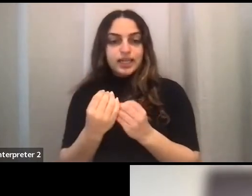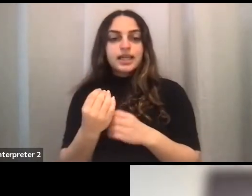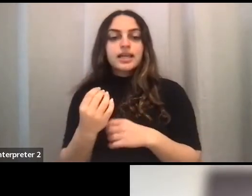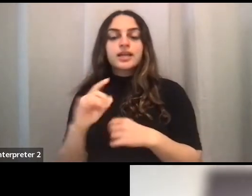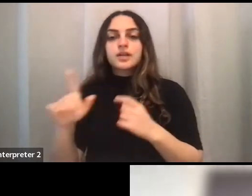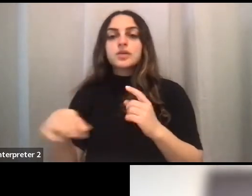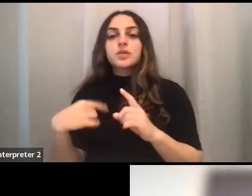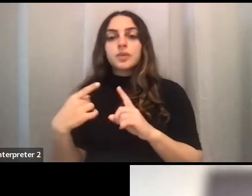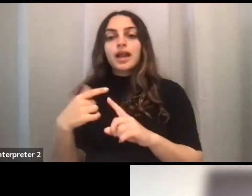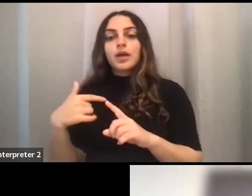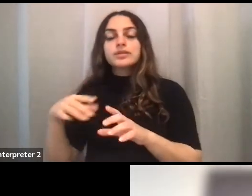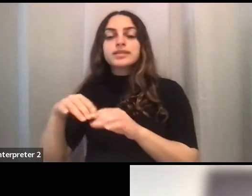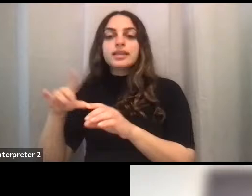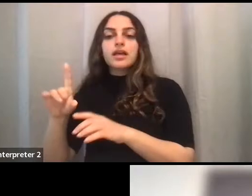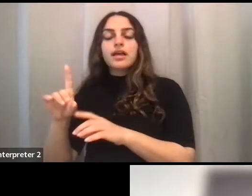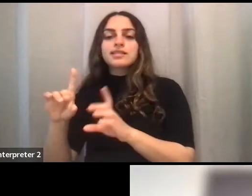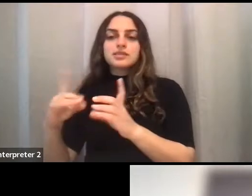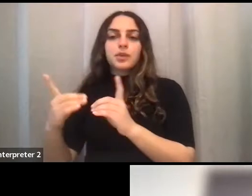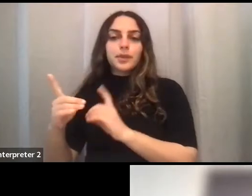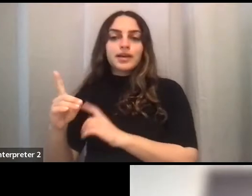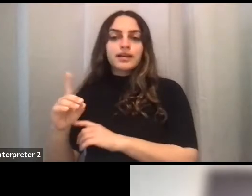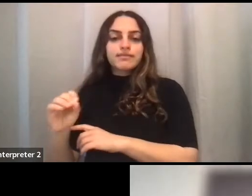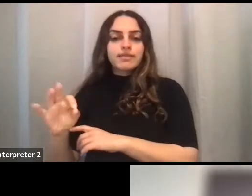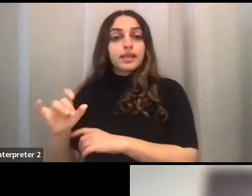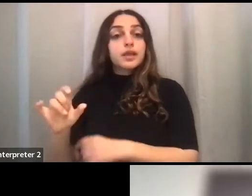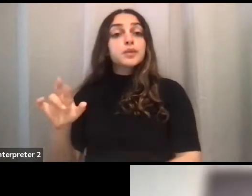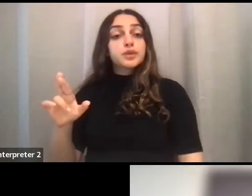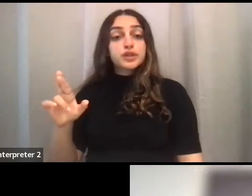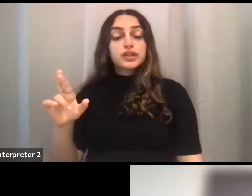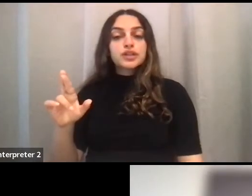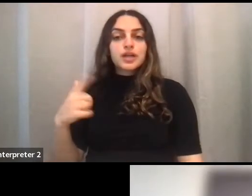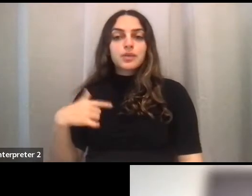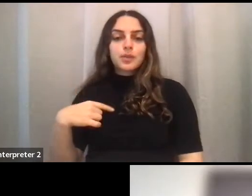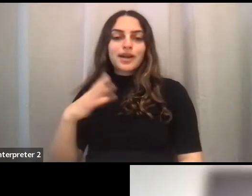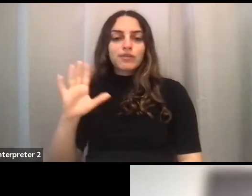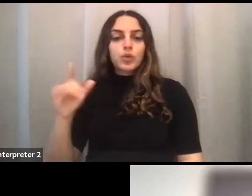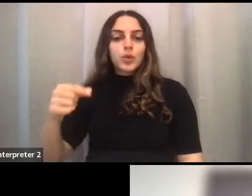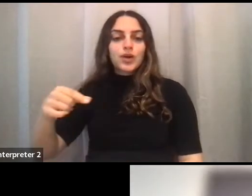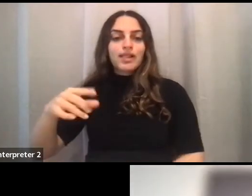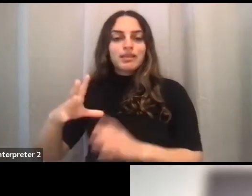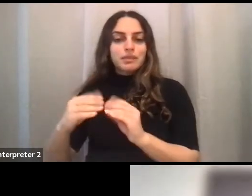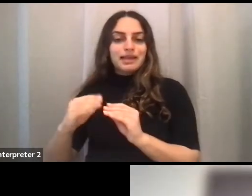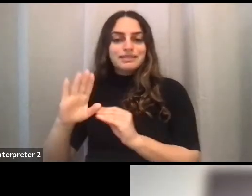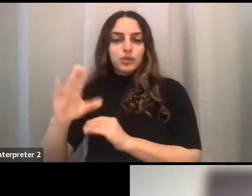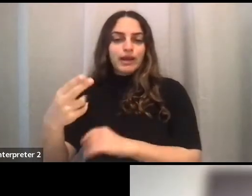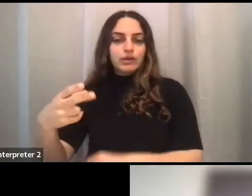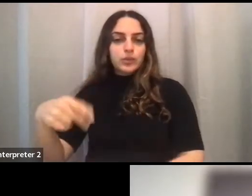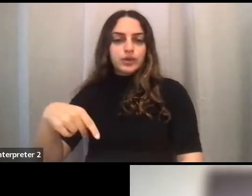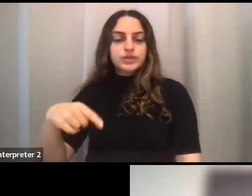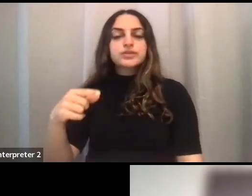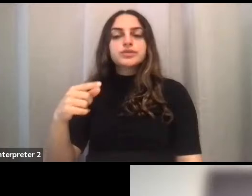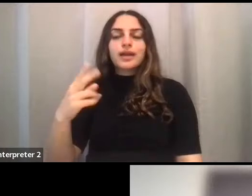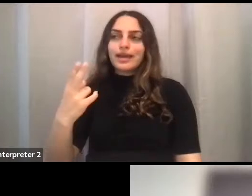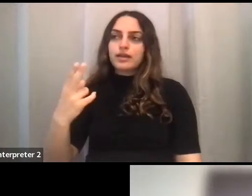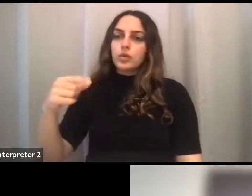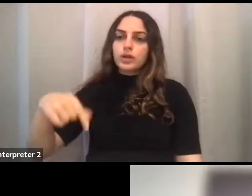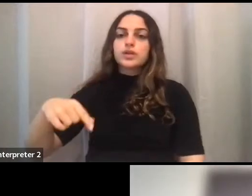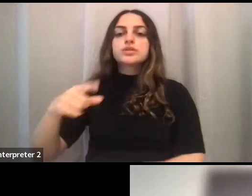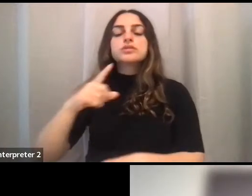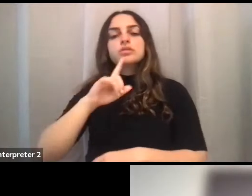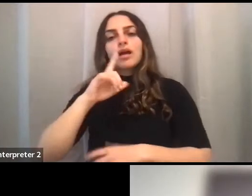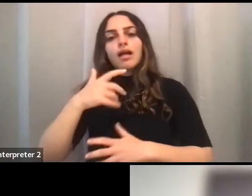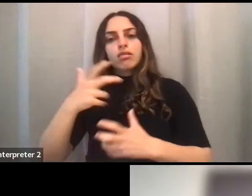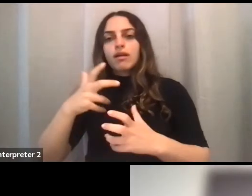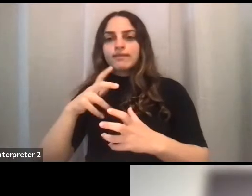uh department of labor i'd have quarterly meetings uh at your headquarters and really had a lot of